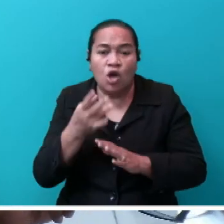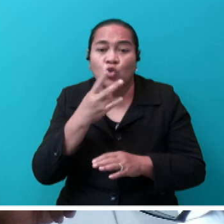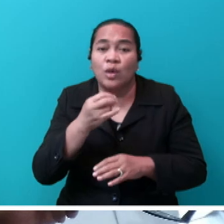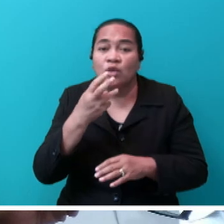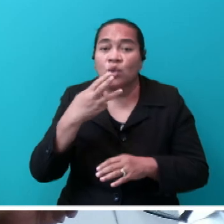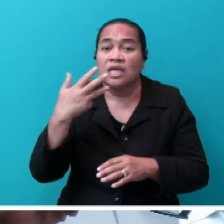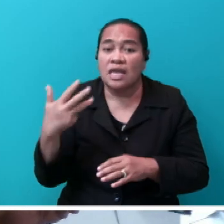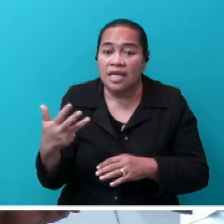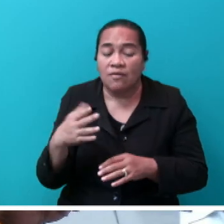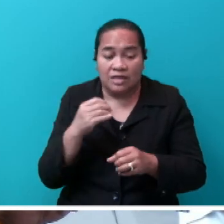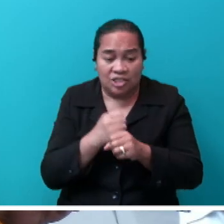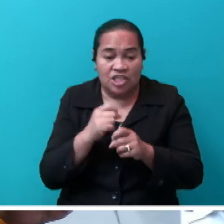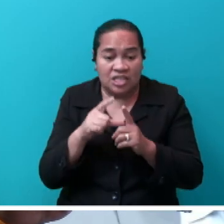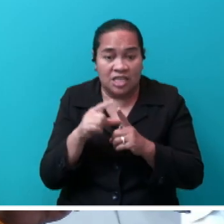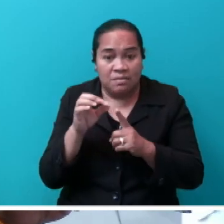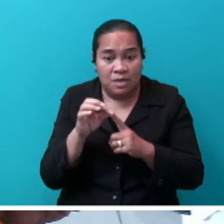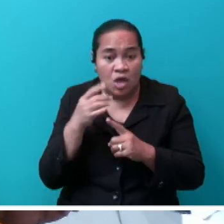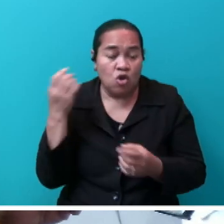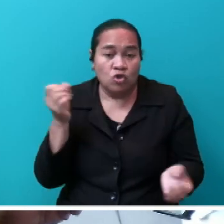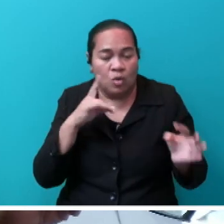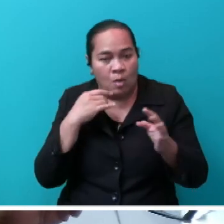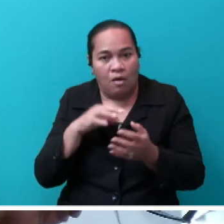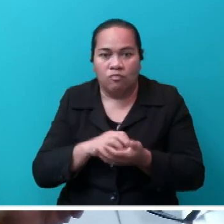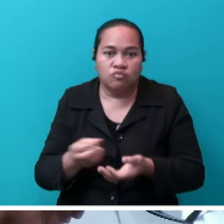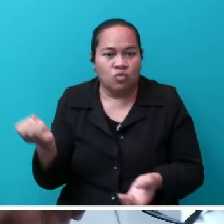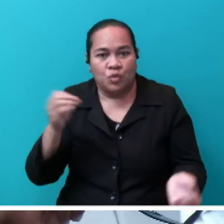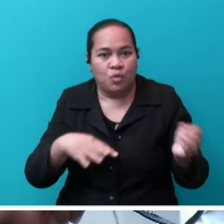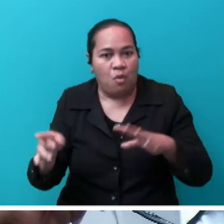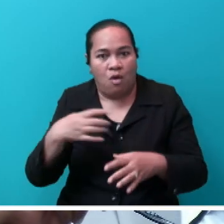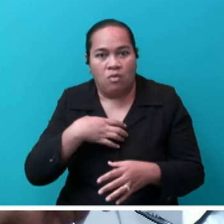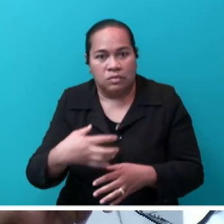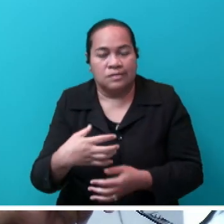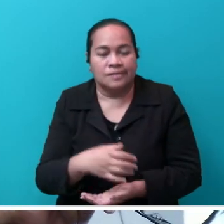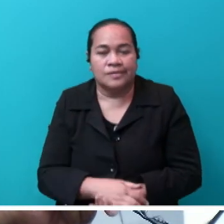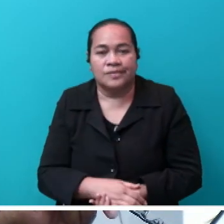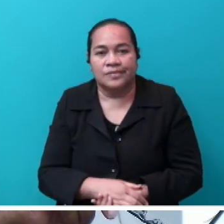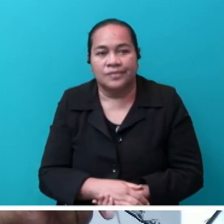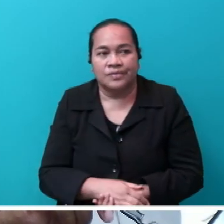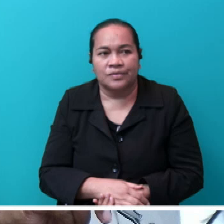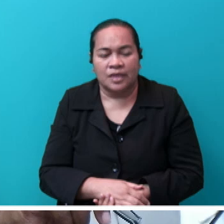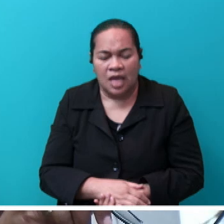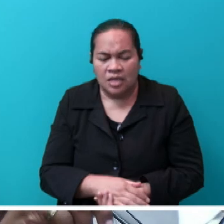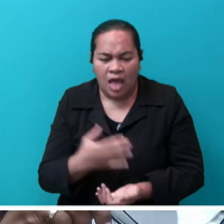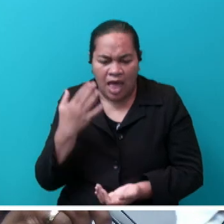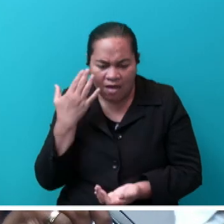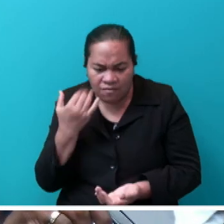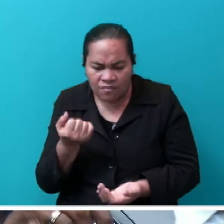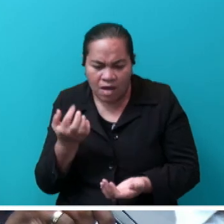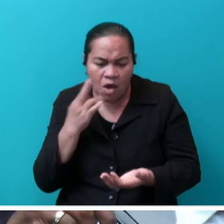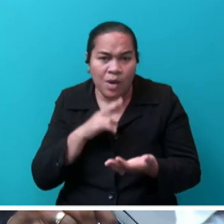terms of GDP contribution. Mr. Speaker, sir, a report